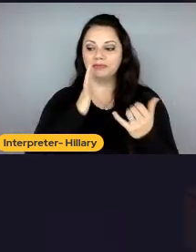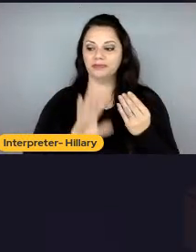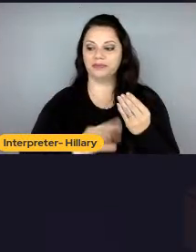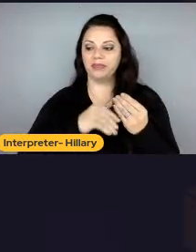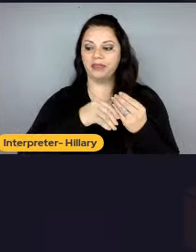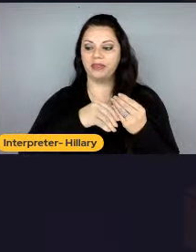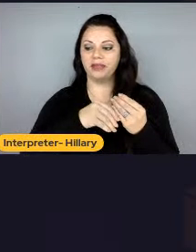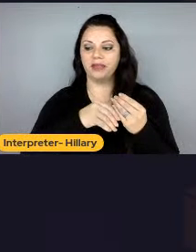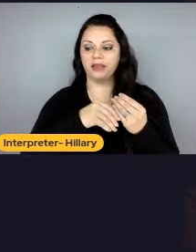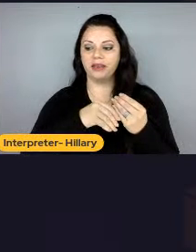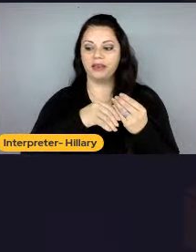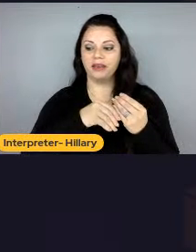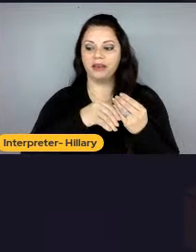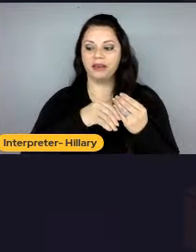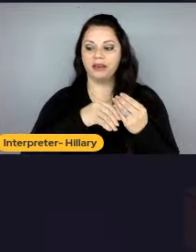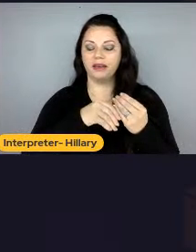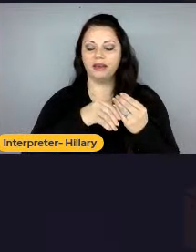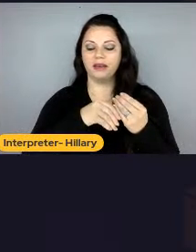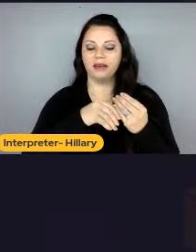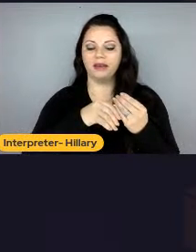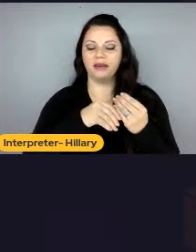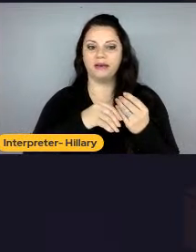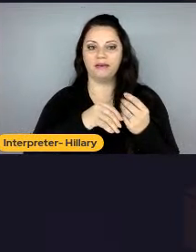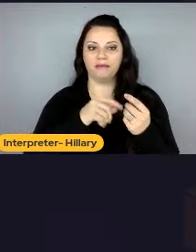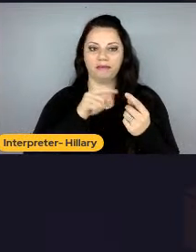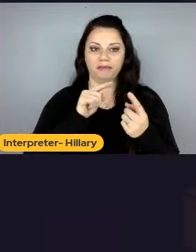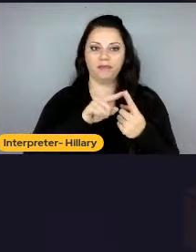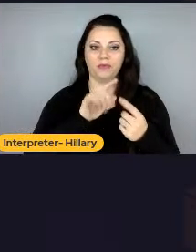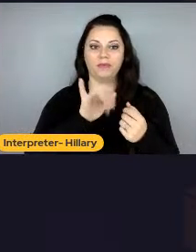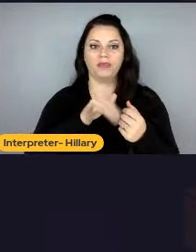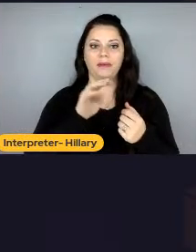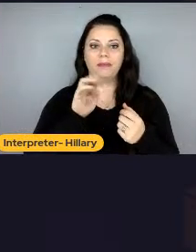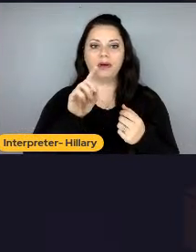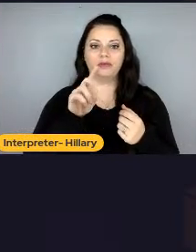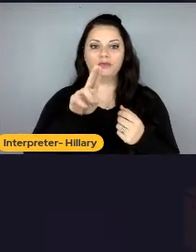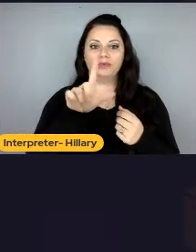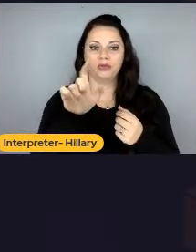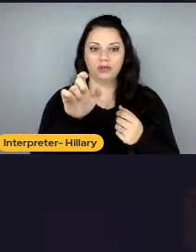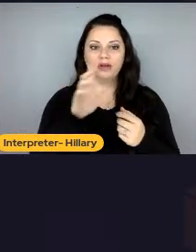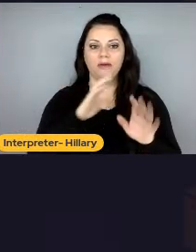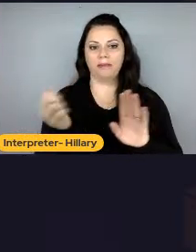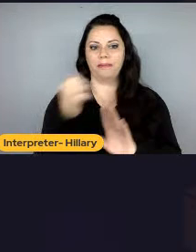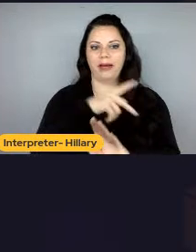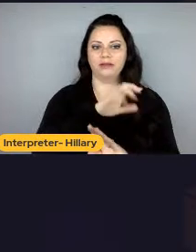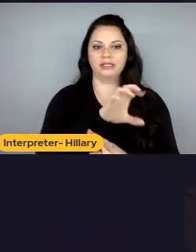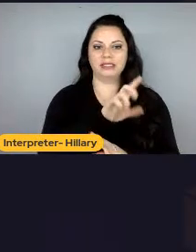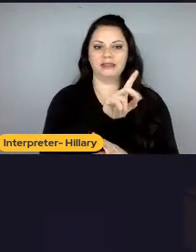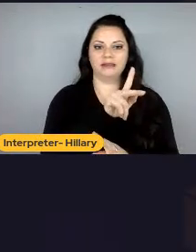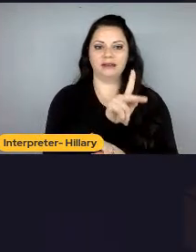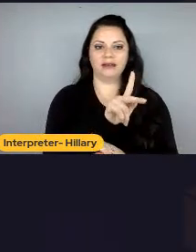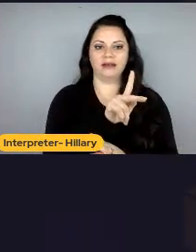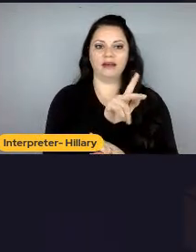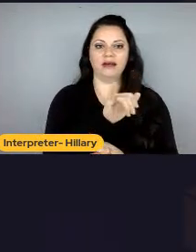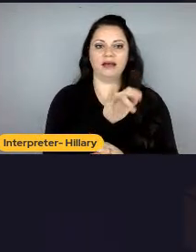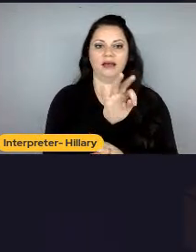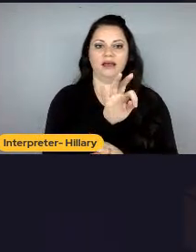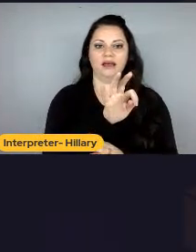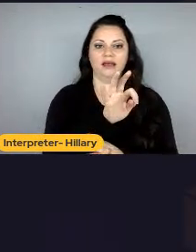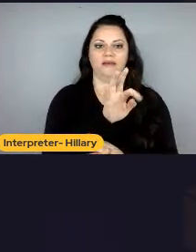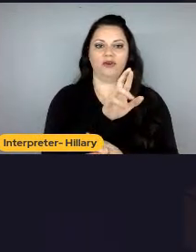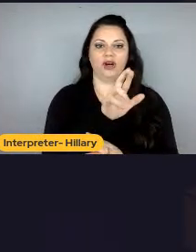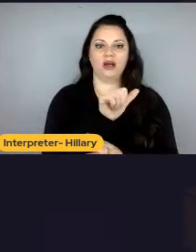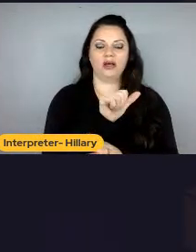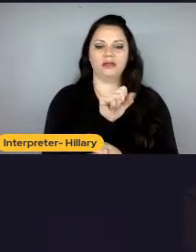add our Amplify module. So let's go back to our CDK infra stack and let's add